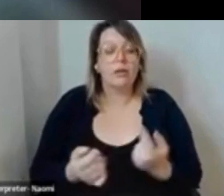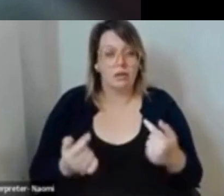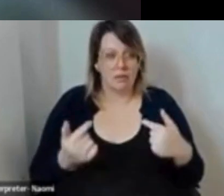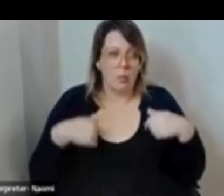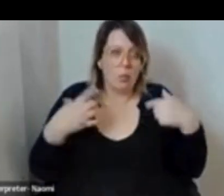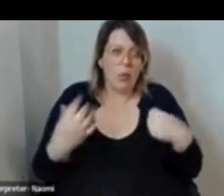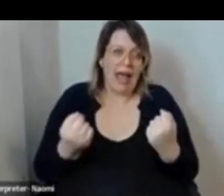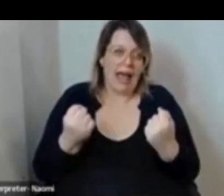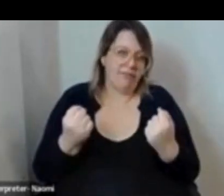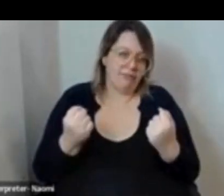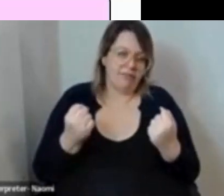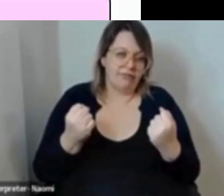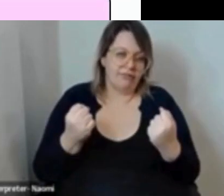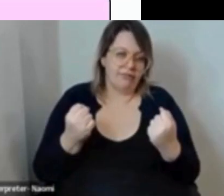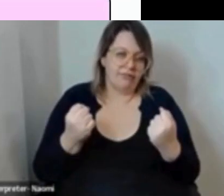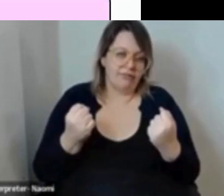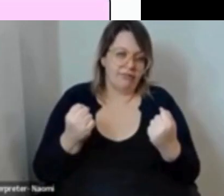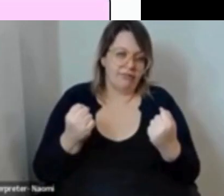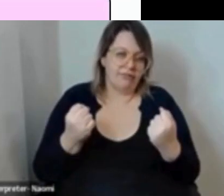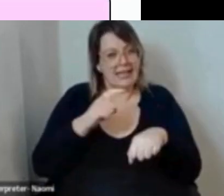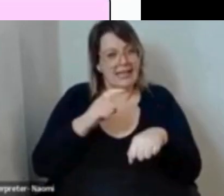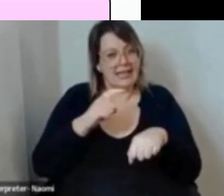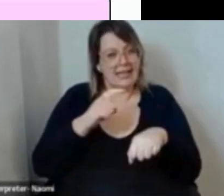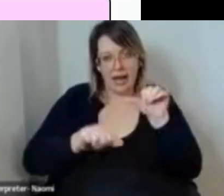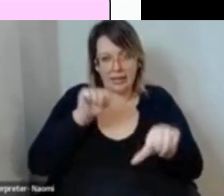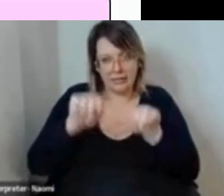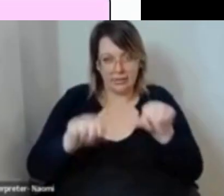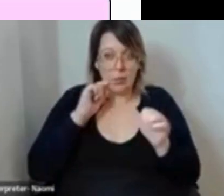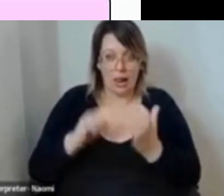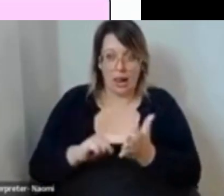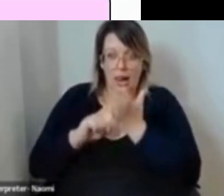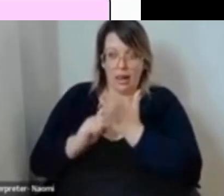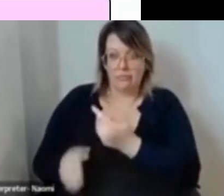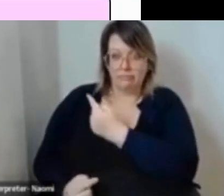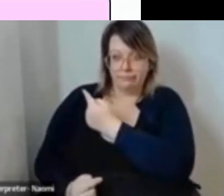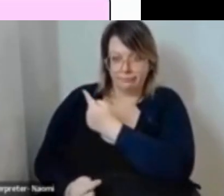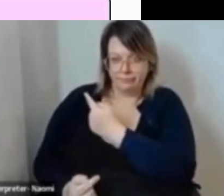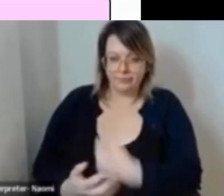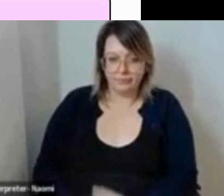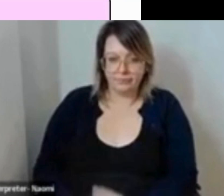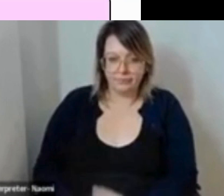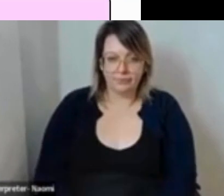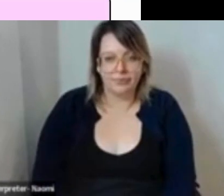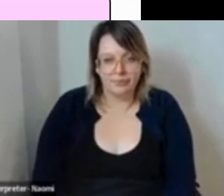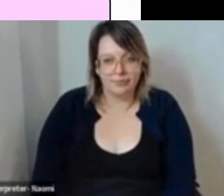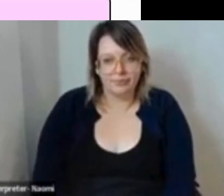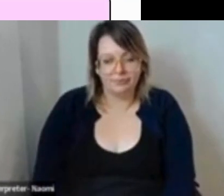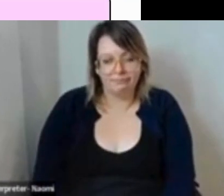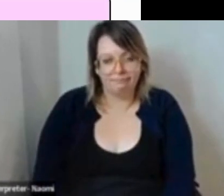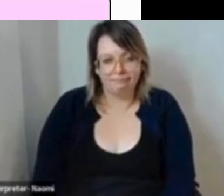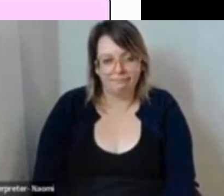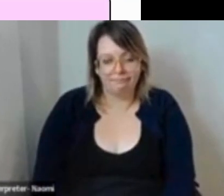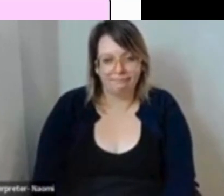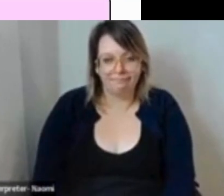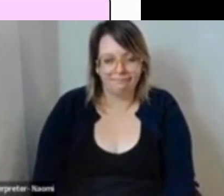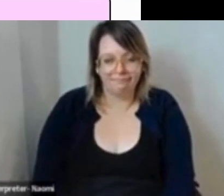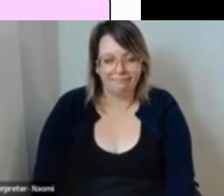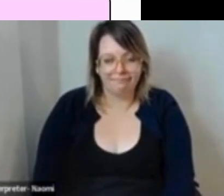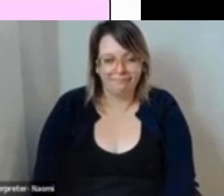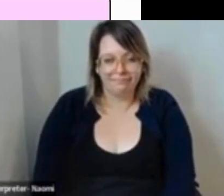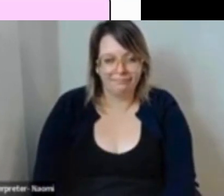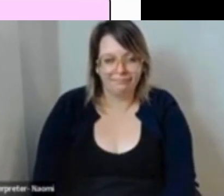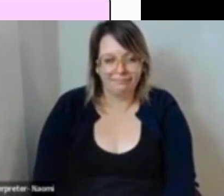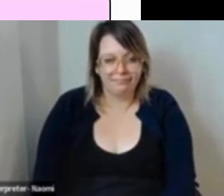timeline, which one of my colleagues will shortly be putting onto the screen. Lovely, thank you. To reassure you, this timeline